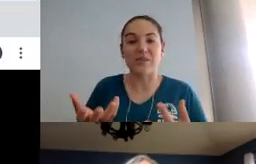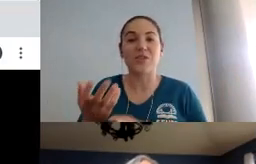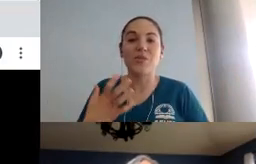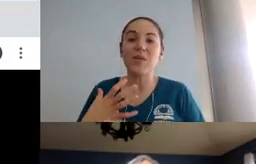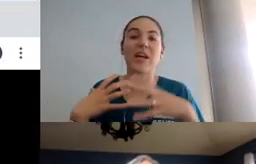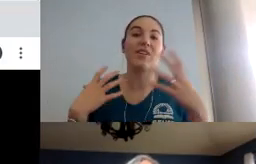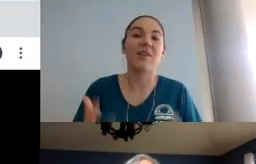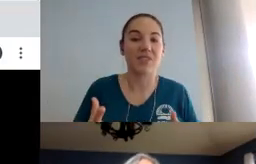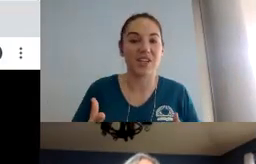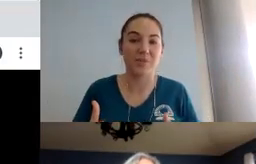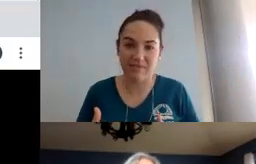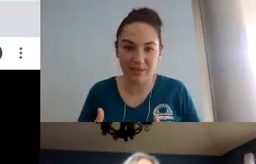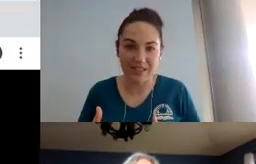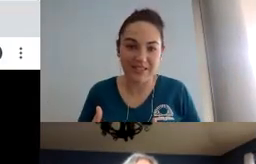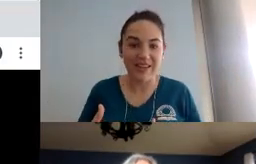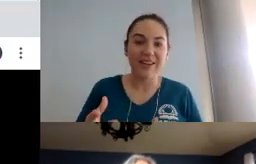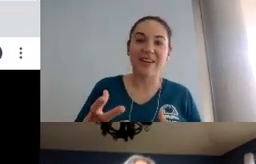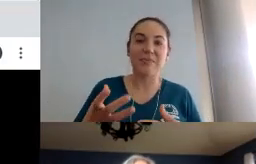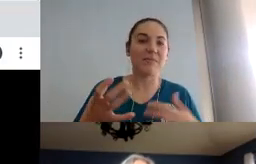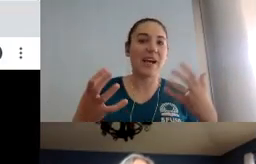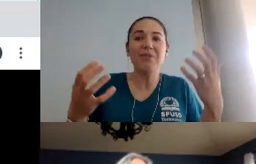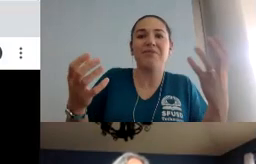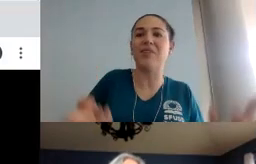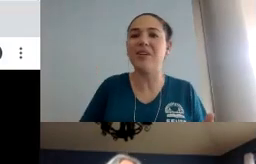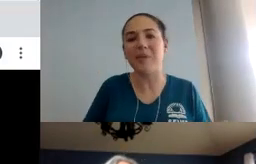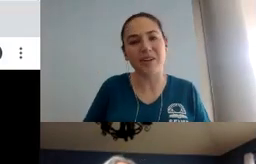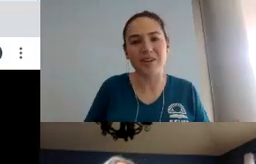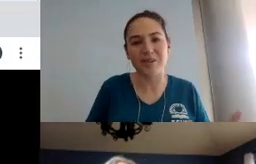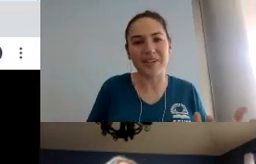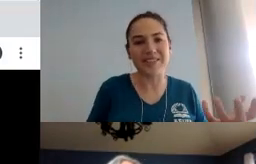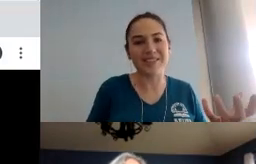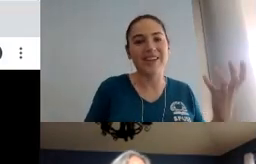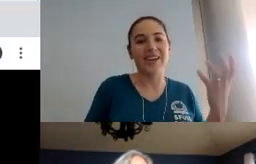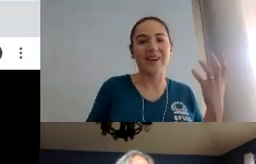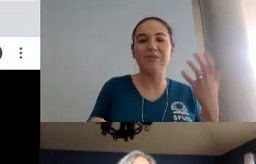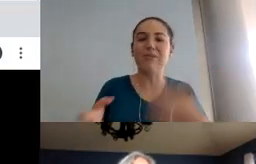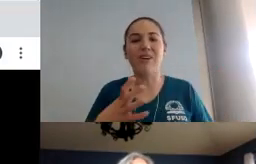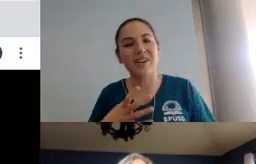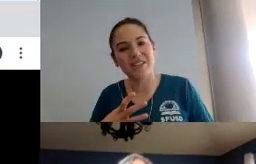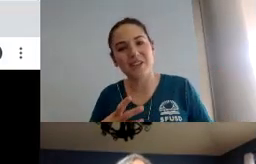balance those. And so you really want to have a conversation with families. How firm are your due dates?